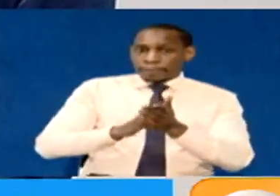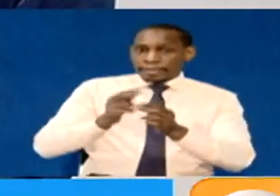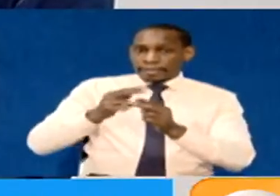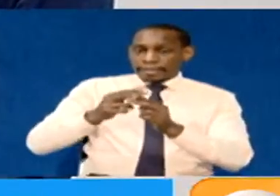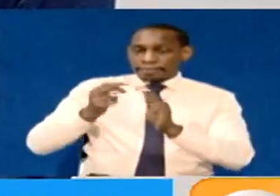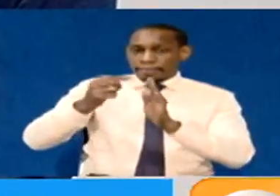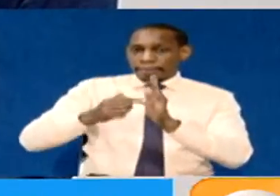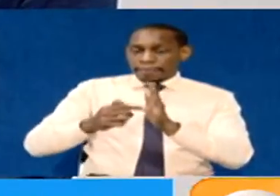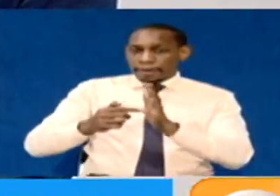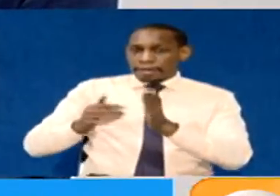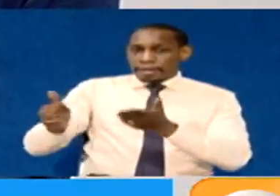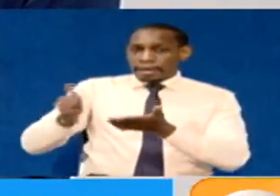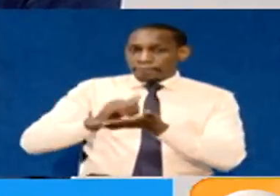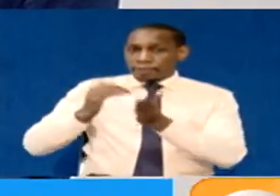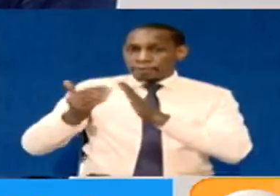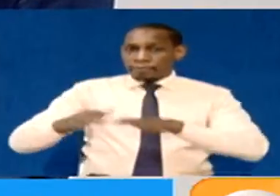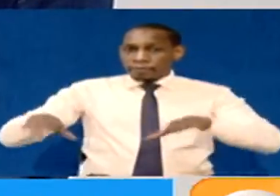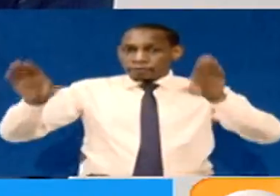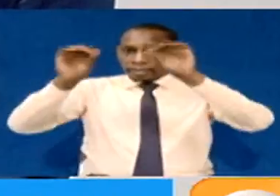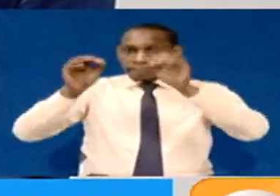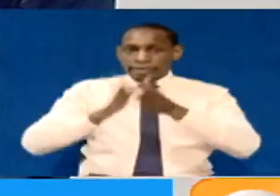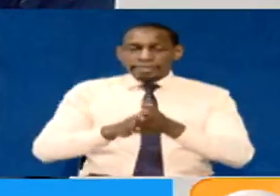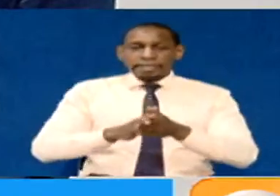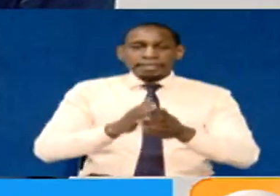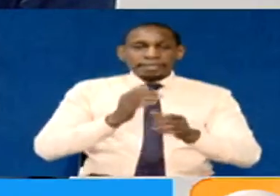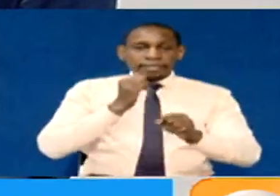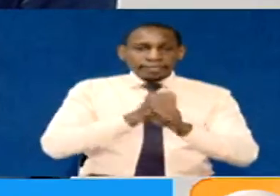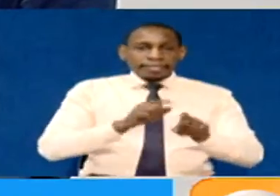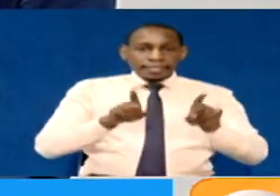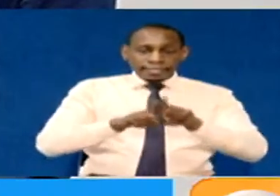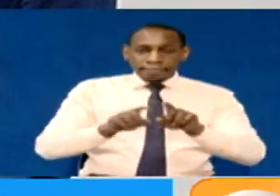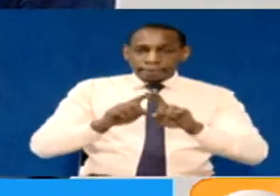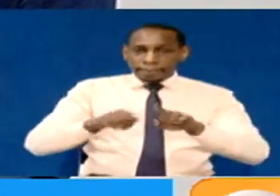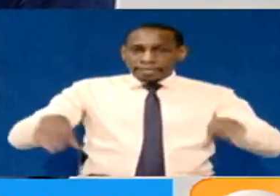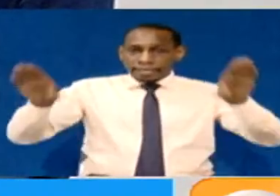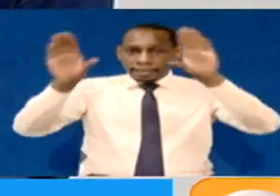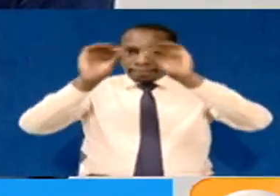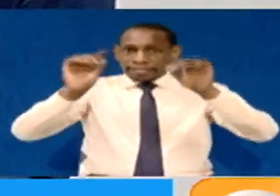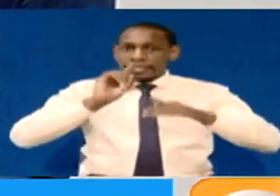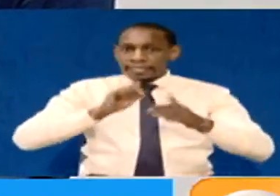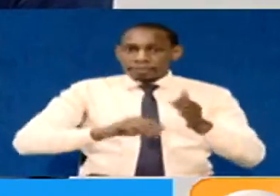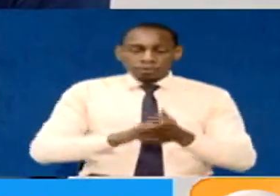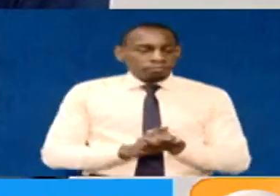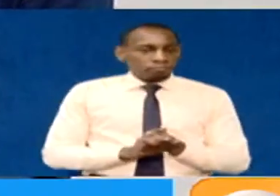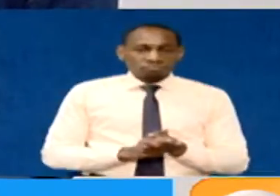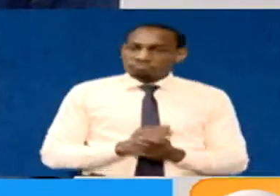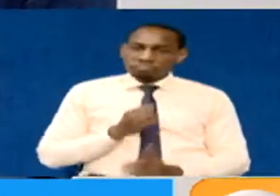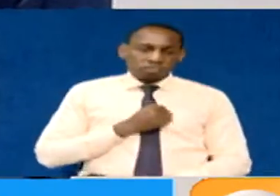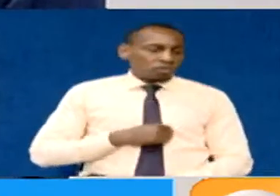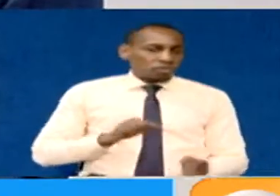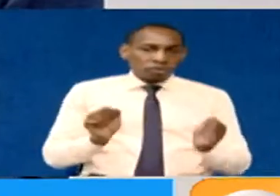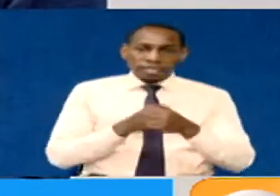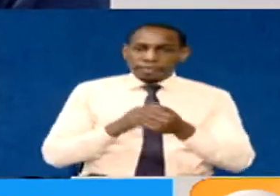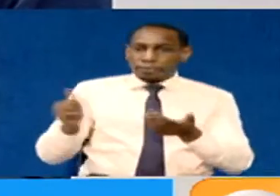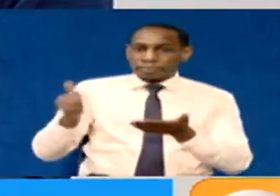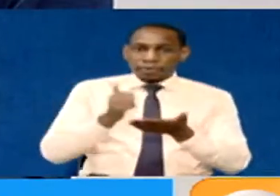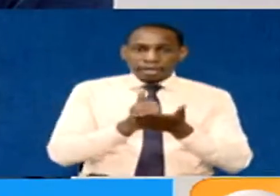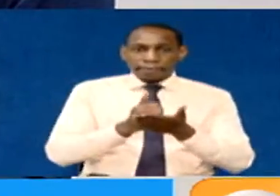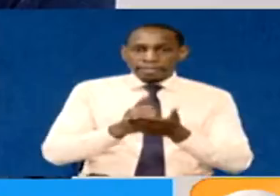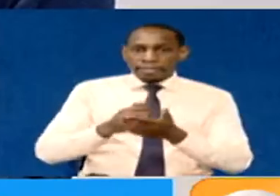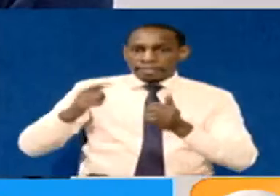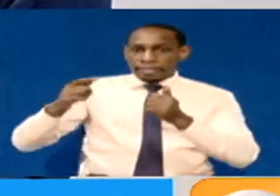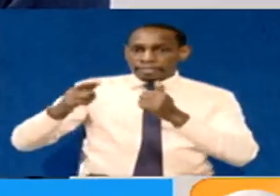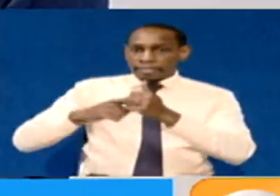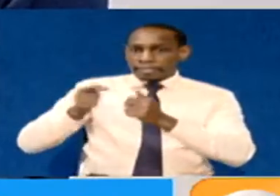names for appointment to the president. And they did exactly that. And then the president said, well, I am sorry, but I can't appoint these